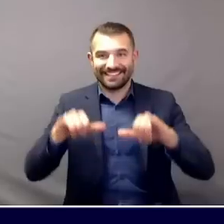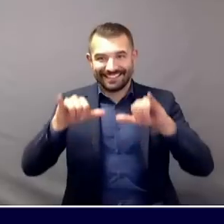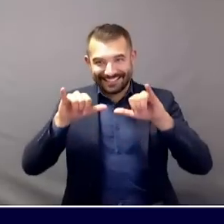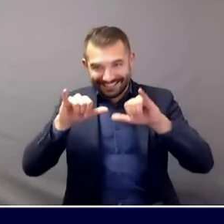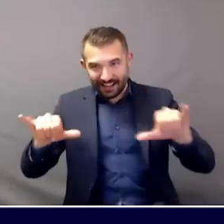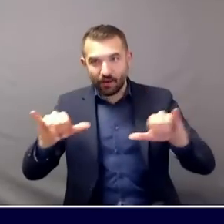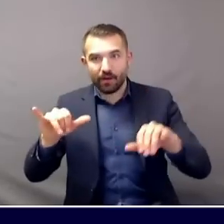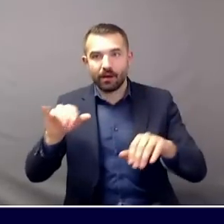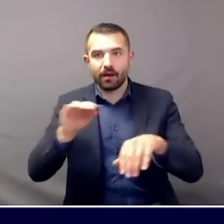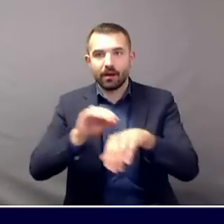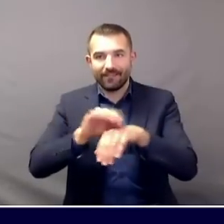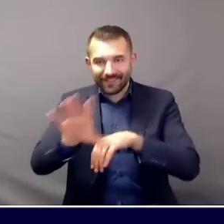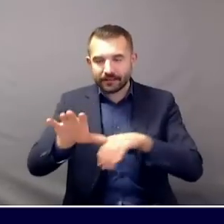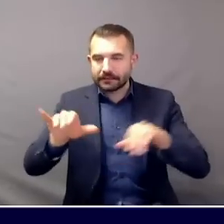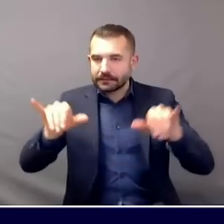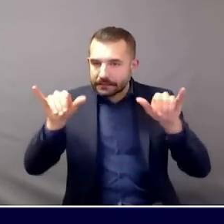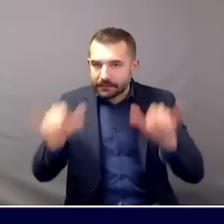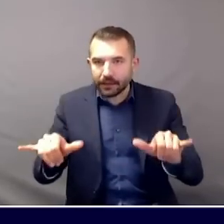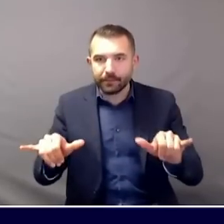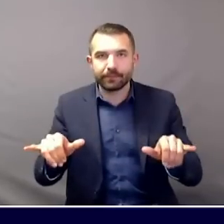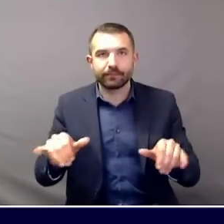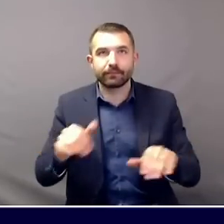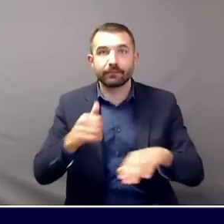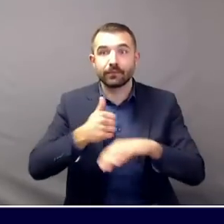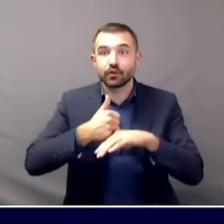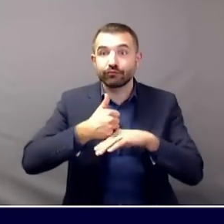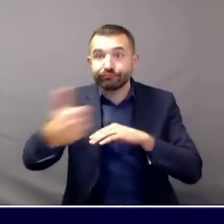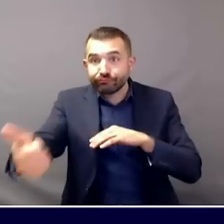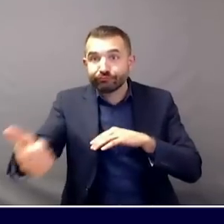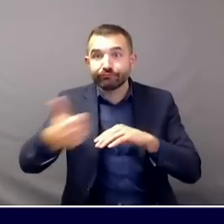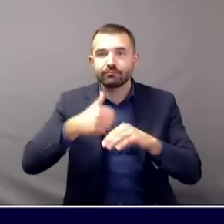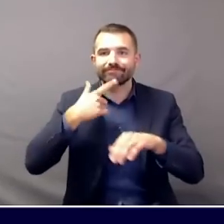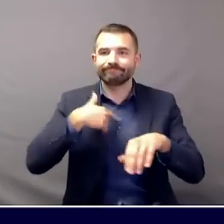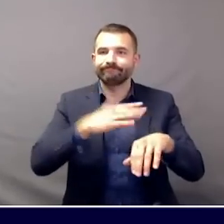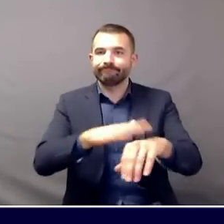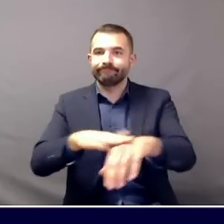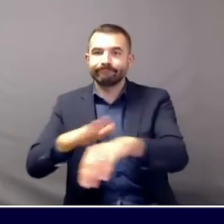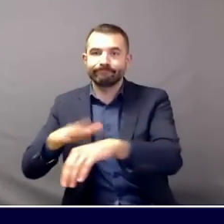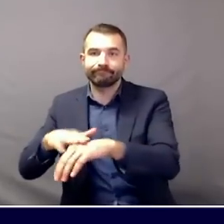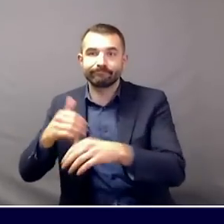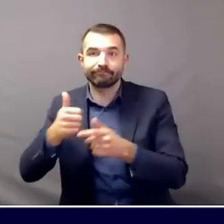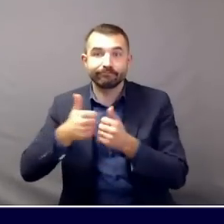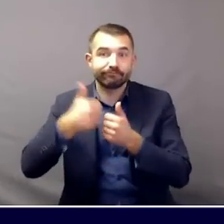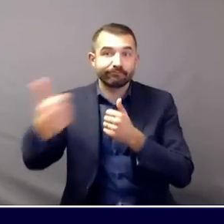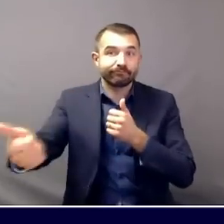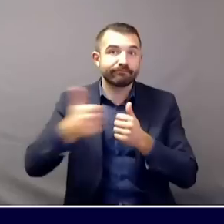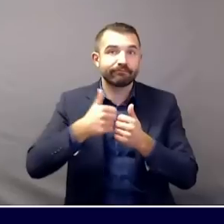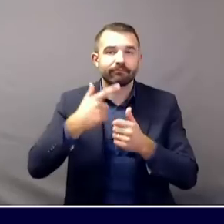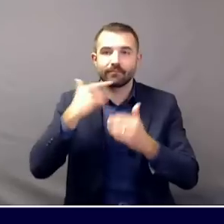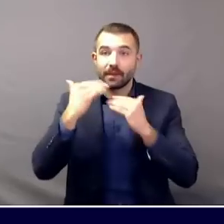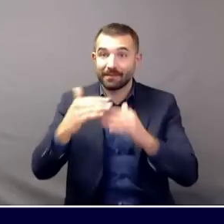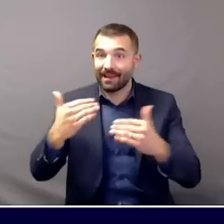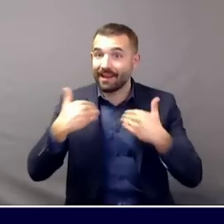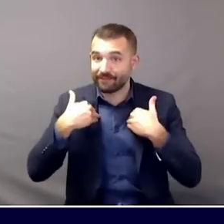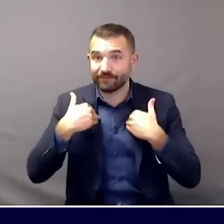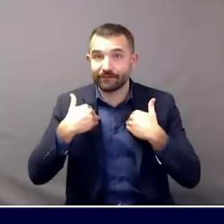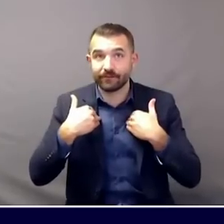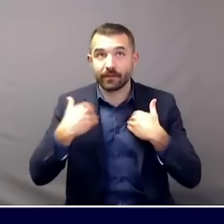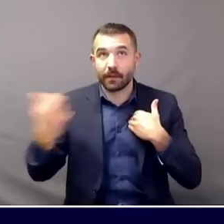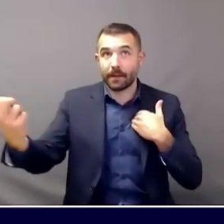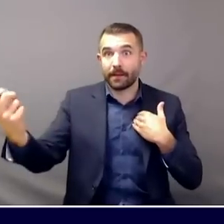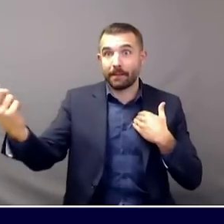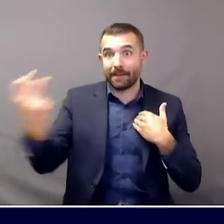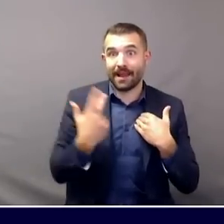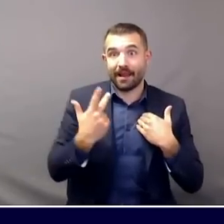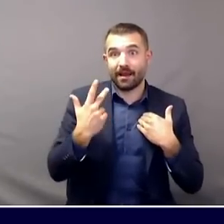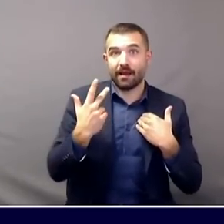and our travel restrictions in terms of requiring a test and or 14-day quarantine. And you've heard today from